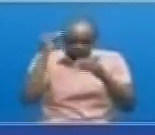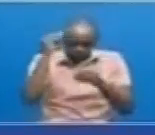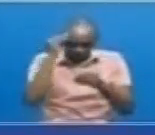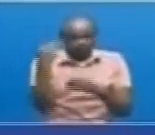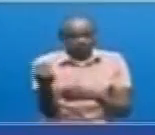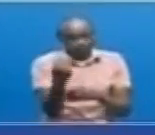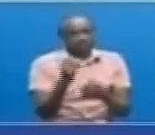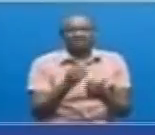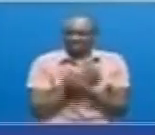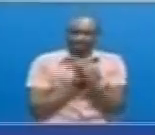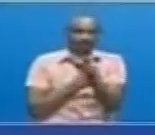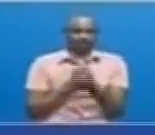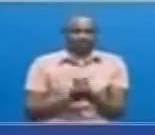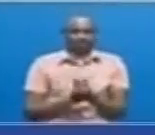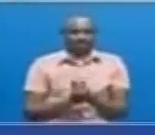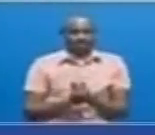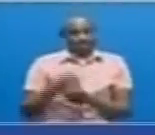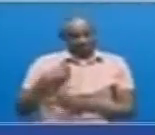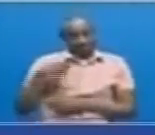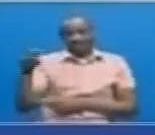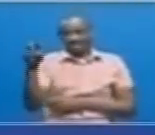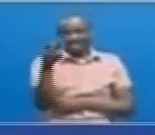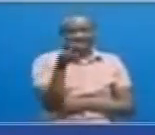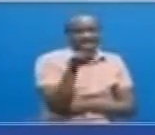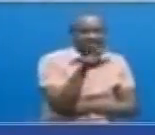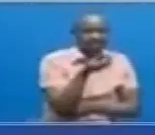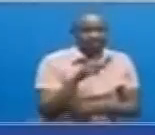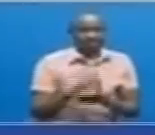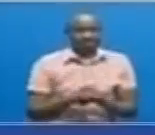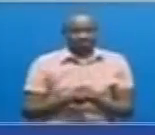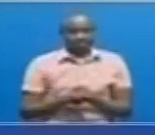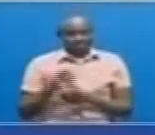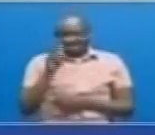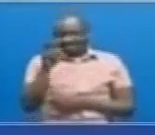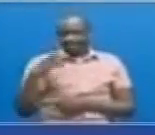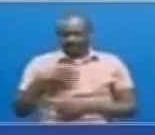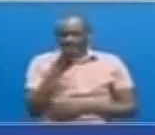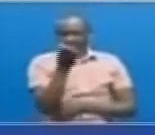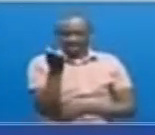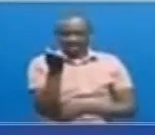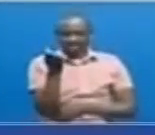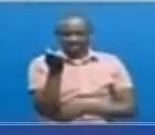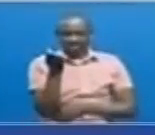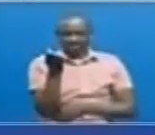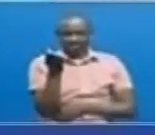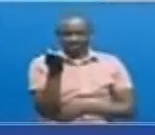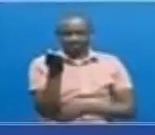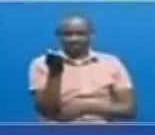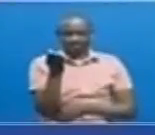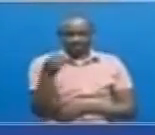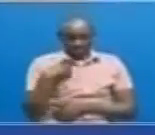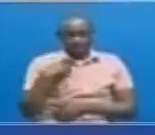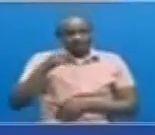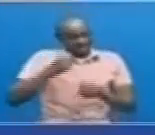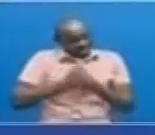teaching. So I went around and I realized that our people had two drives